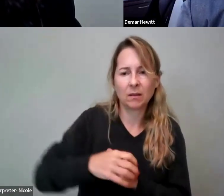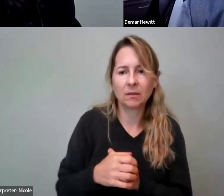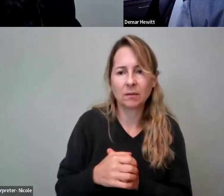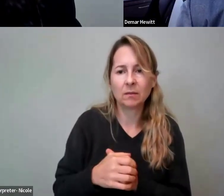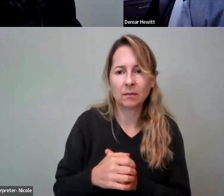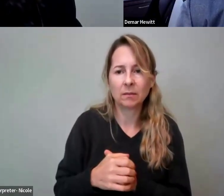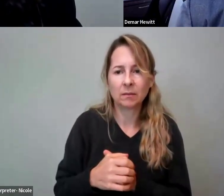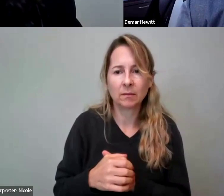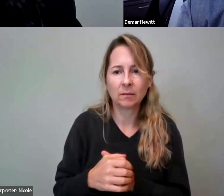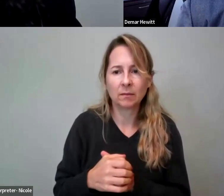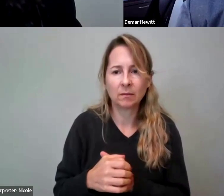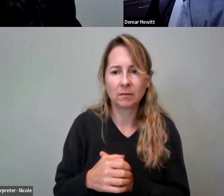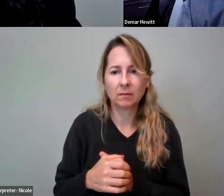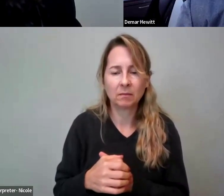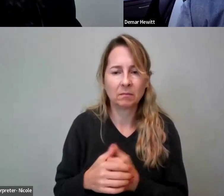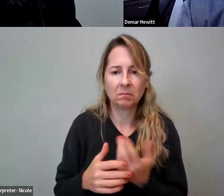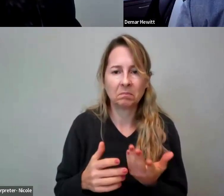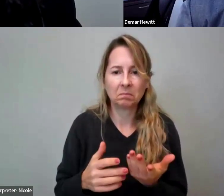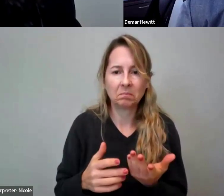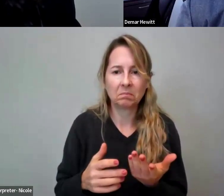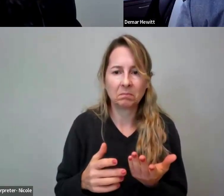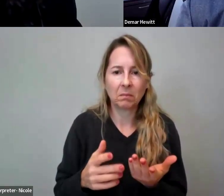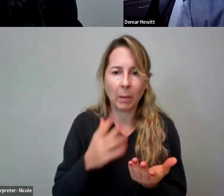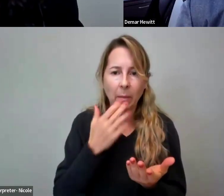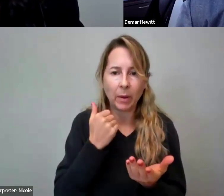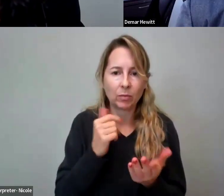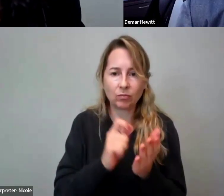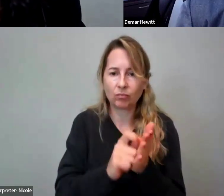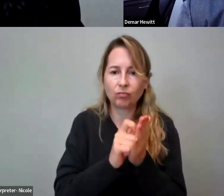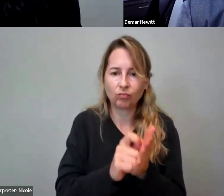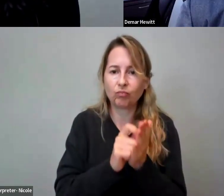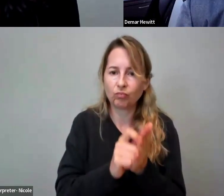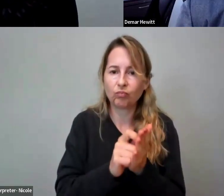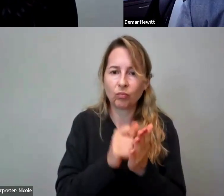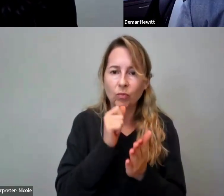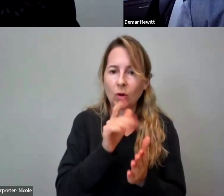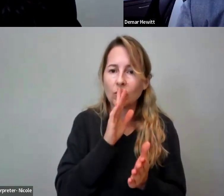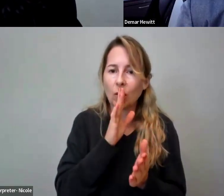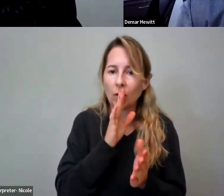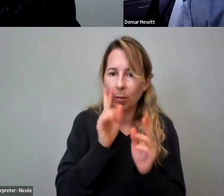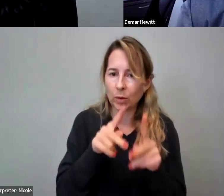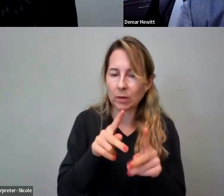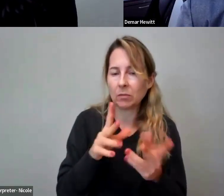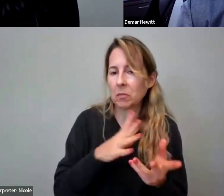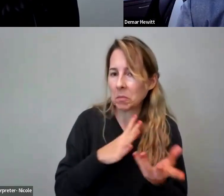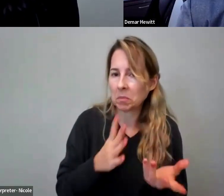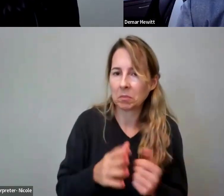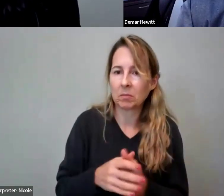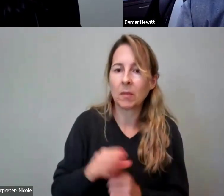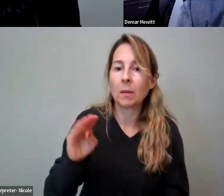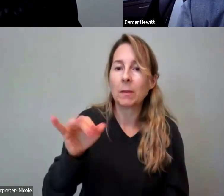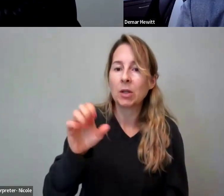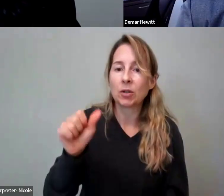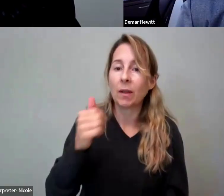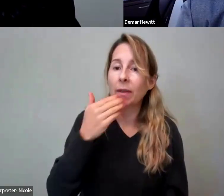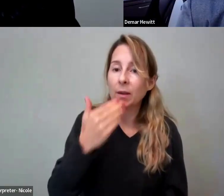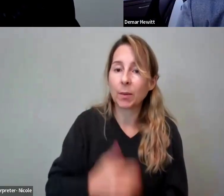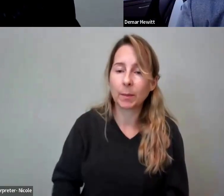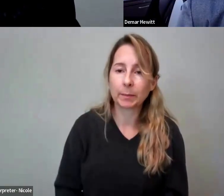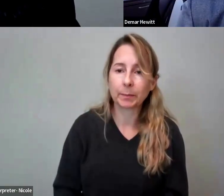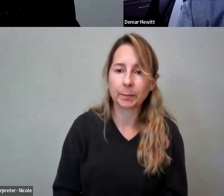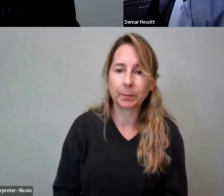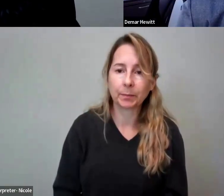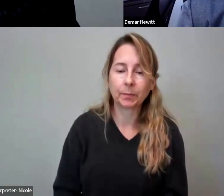you and I won't be writing to you. So Thank you. Thank you.